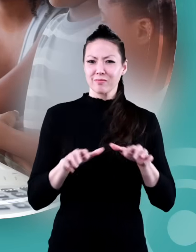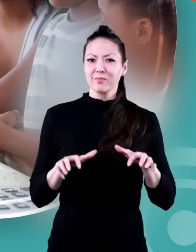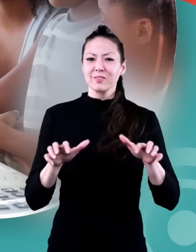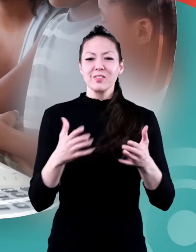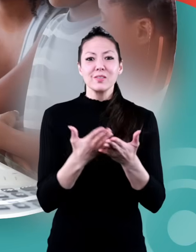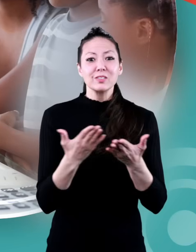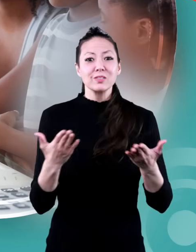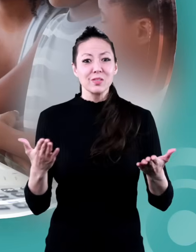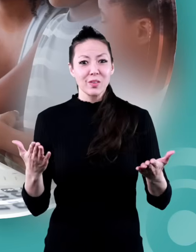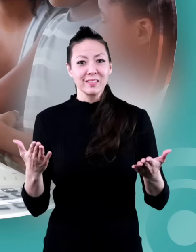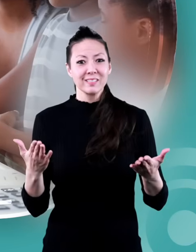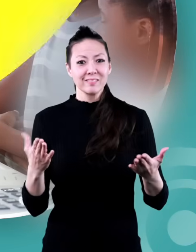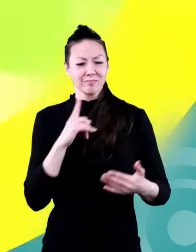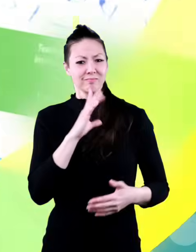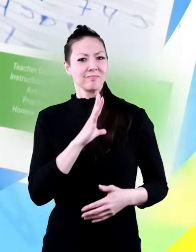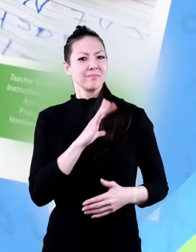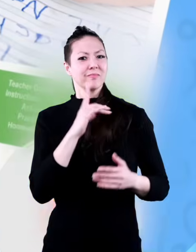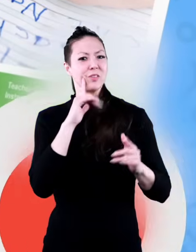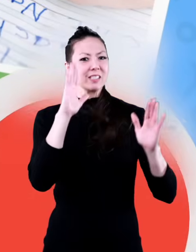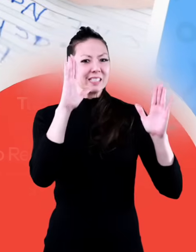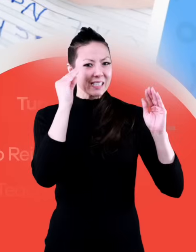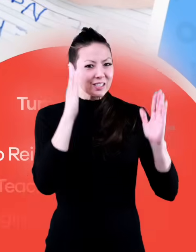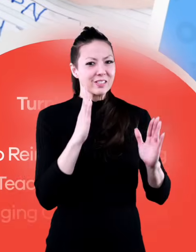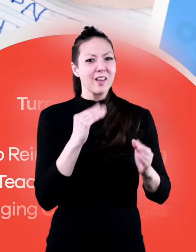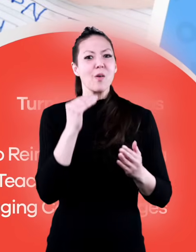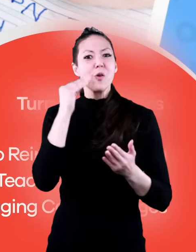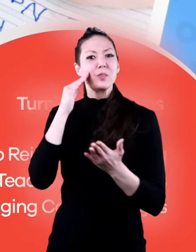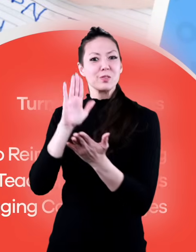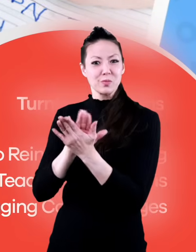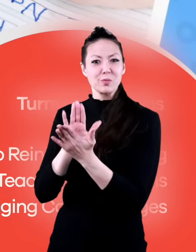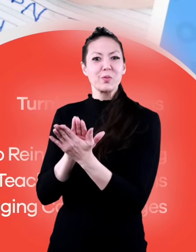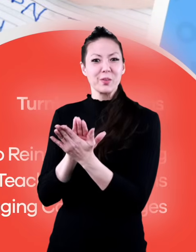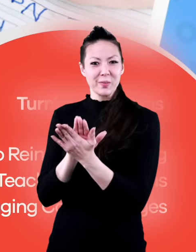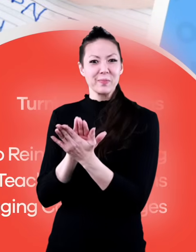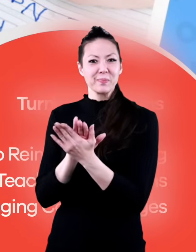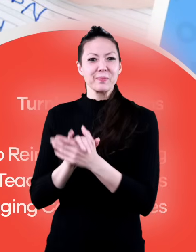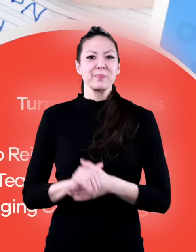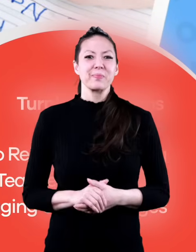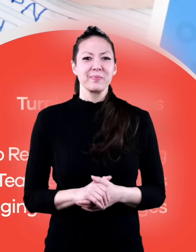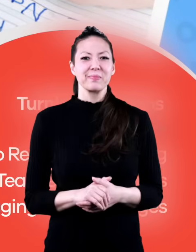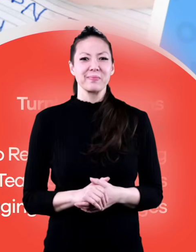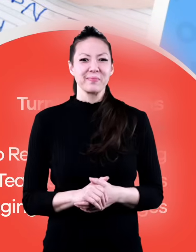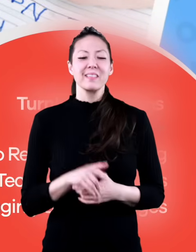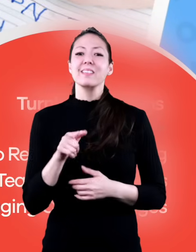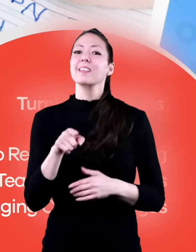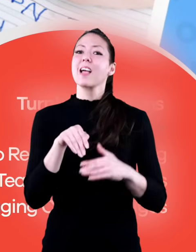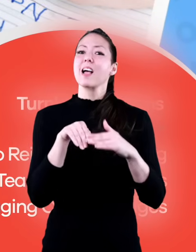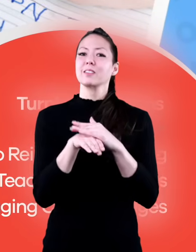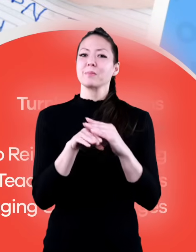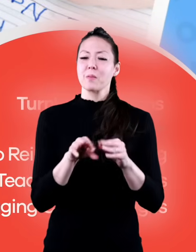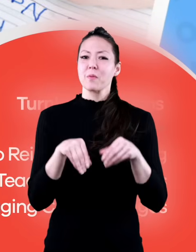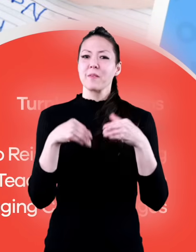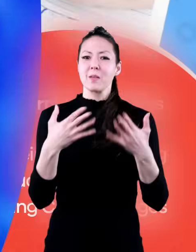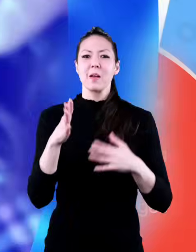for thousands of free resources and turnkey solutions for teachers and homeschoolers